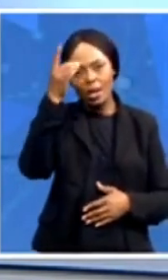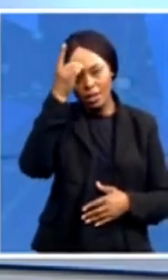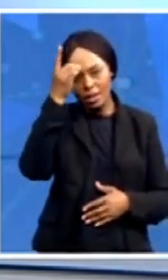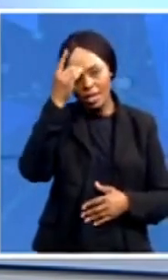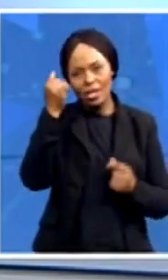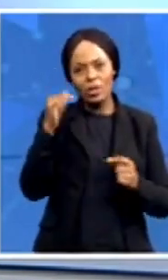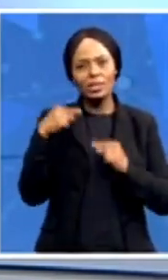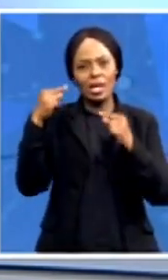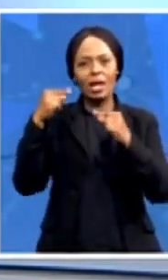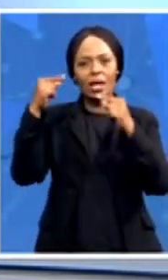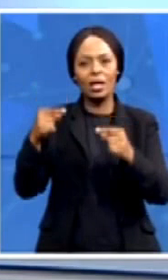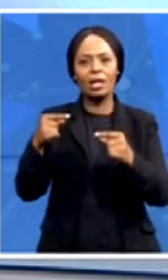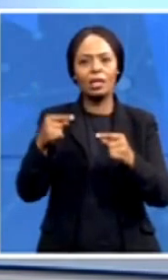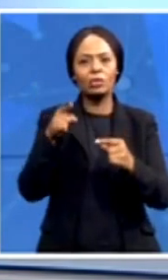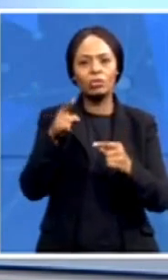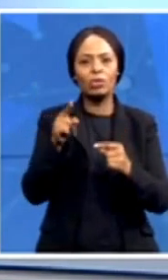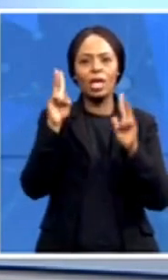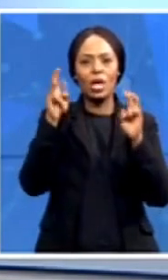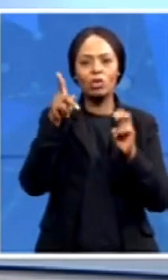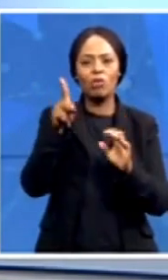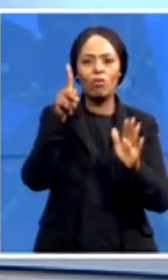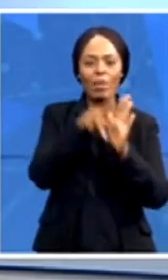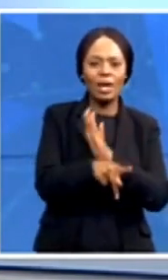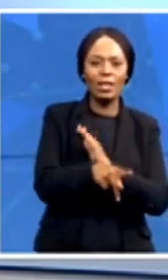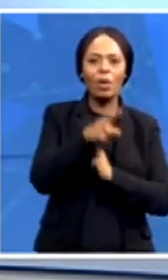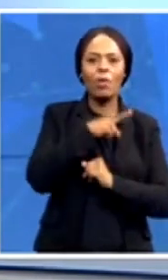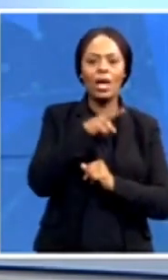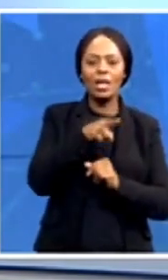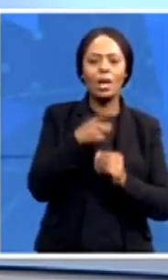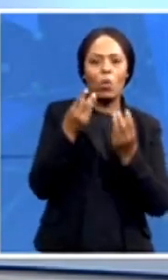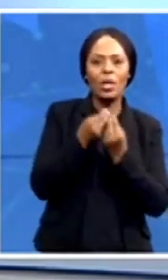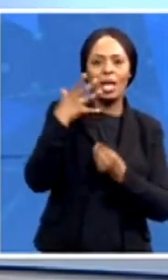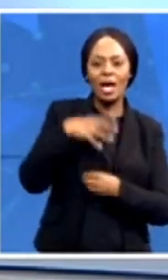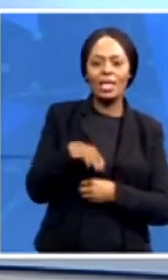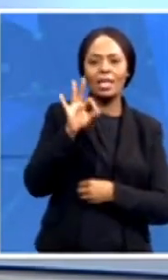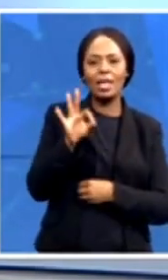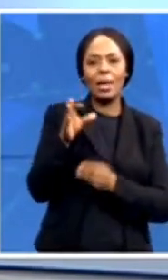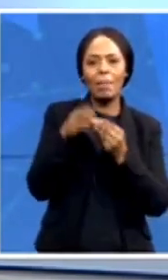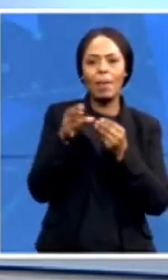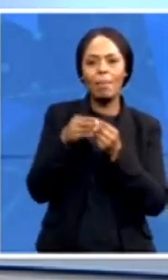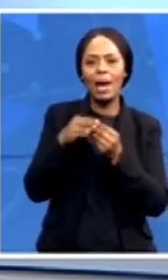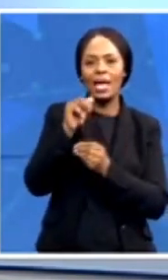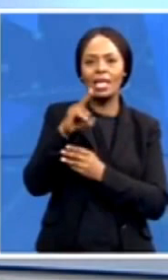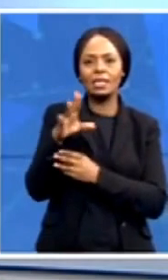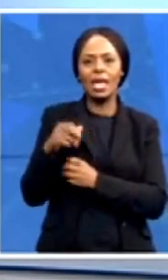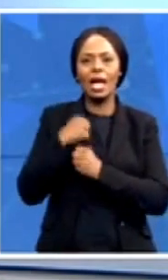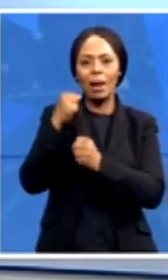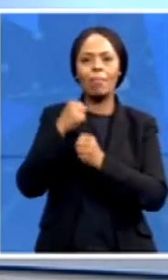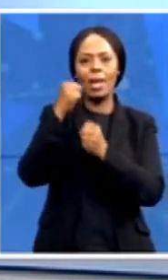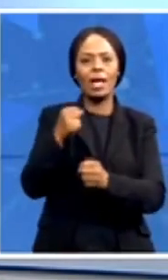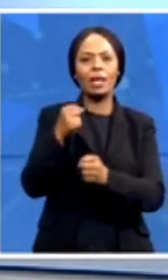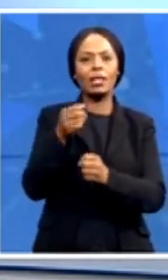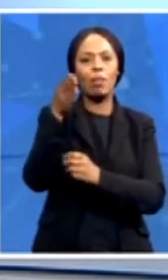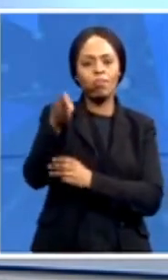Mkhize was travelling with 3 other ANC members conducting a door-to-door campaign in the area when they were allegedly ambushed by unknown assailants and